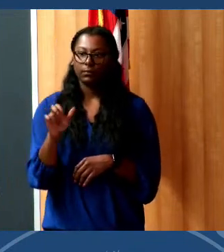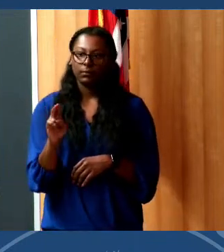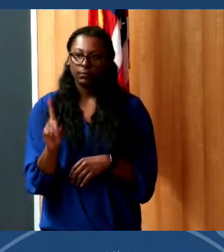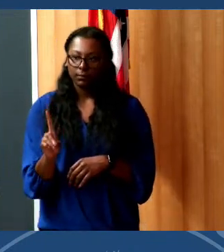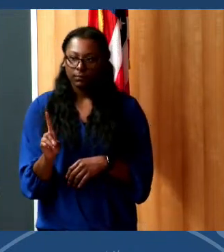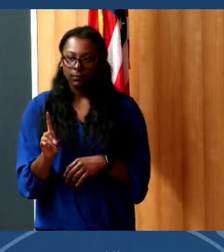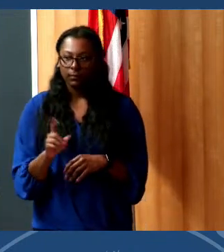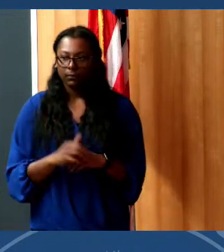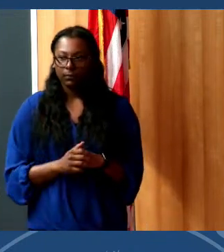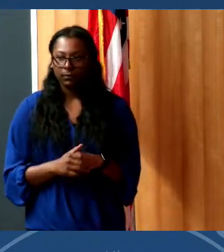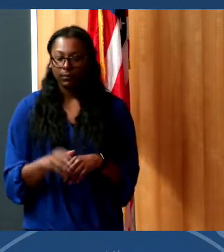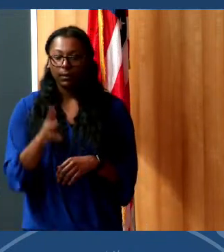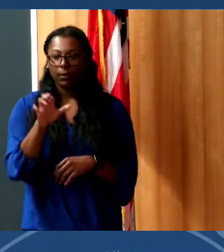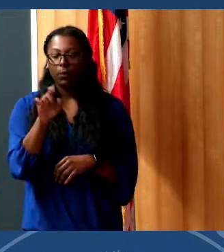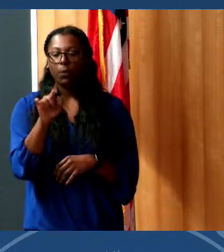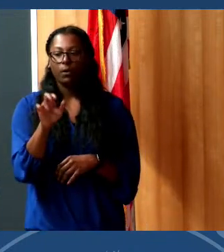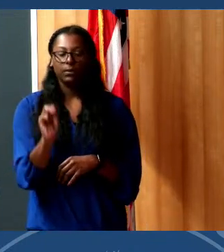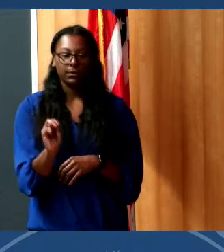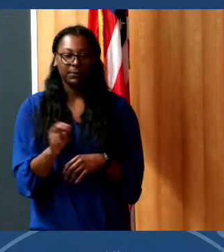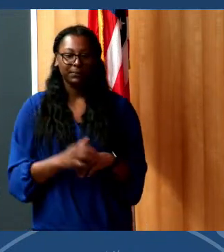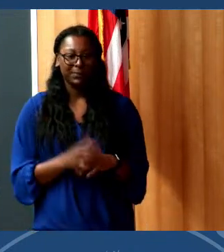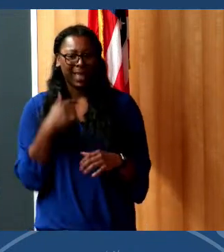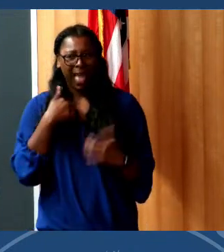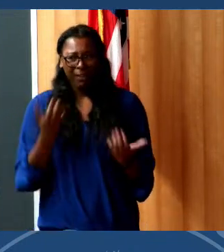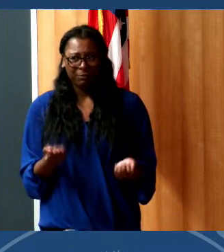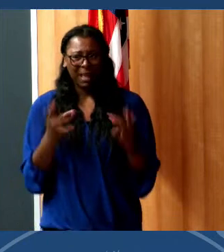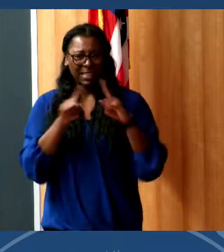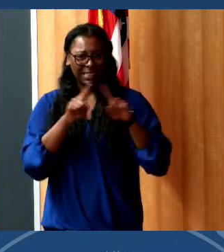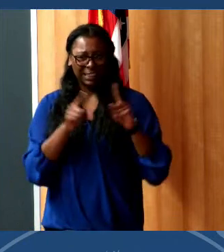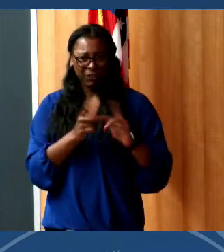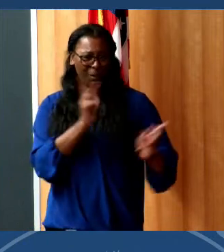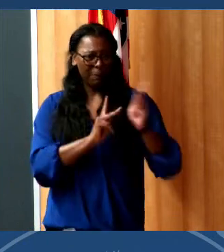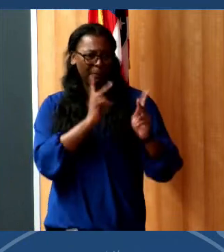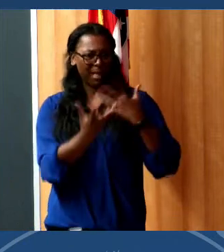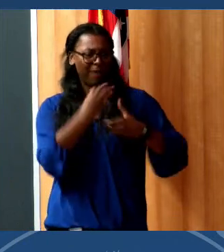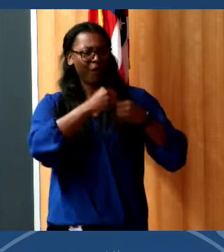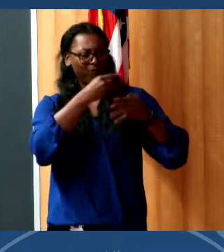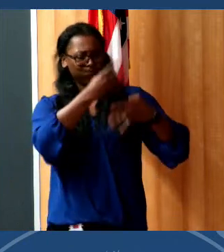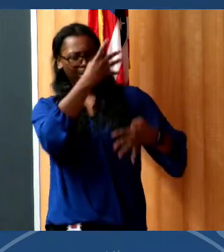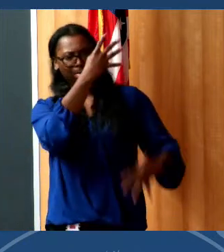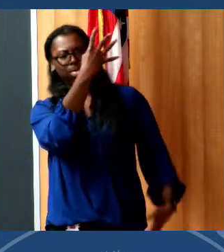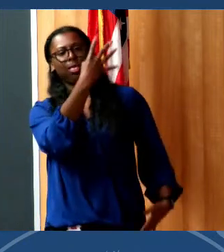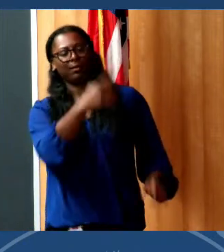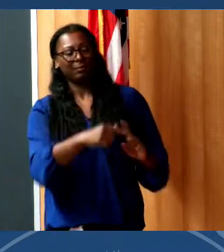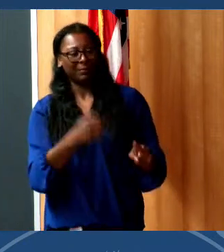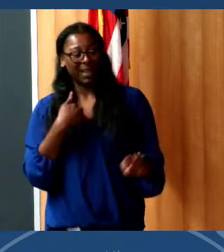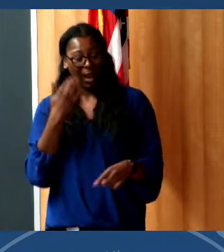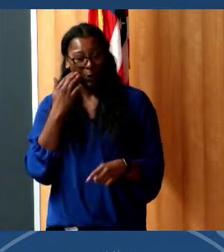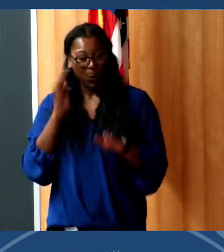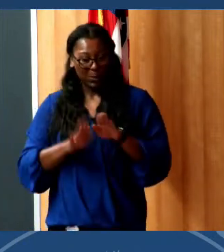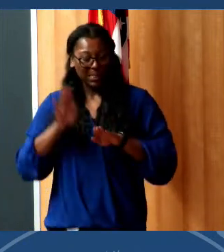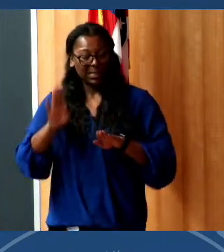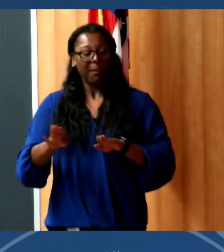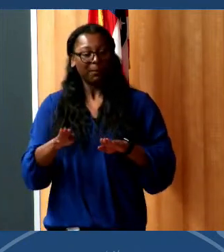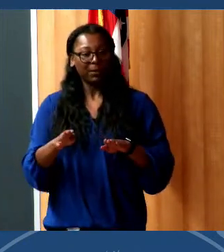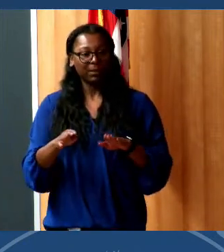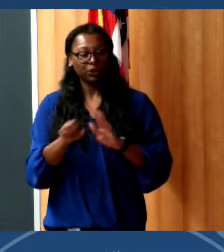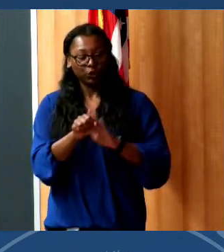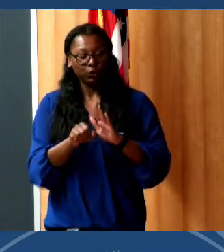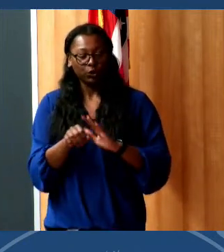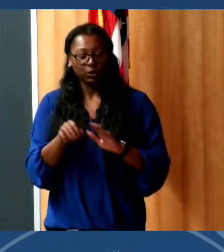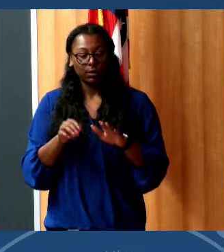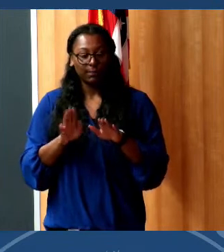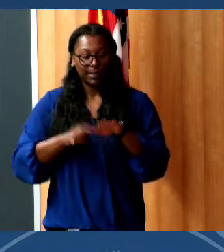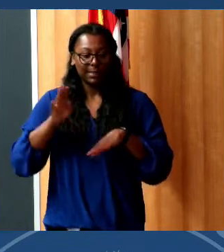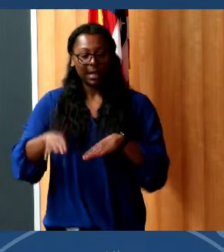Unity and resilience. We stood together in the face of adversity. Stepping Stones Federal Credit Union, Ebony Brown